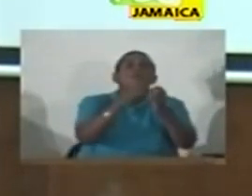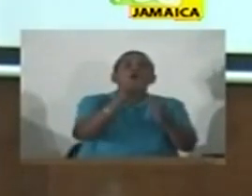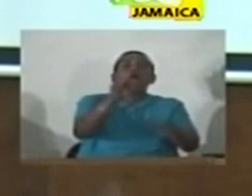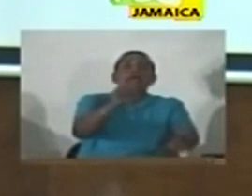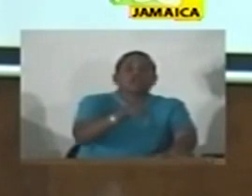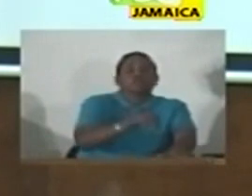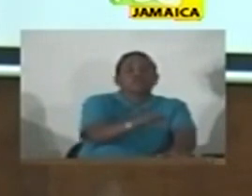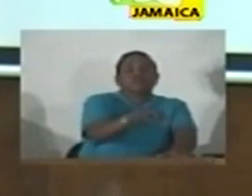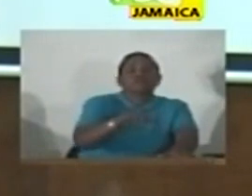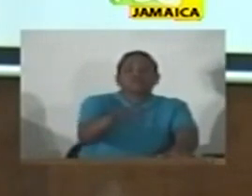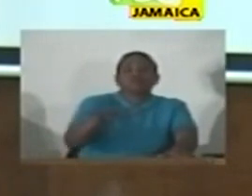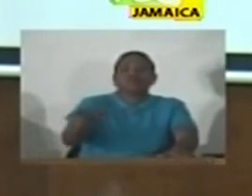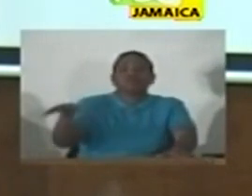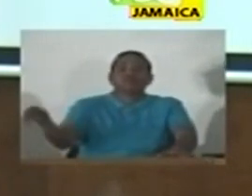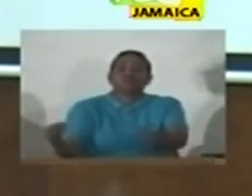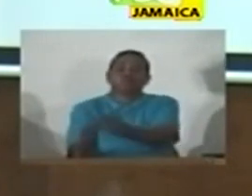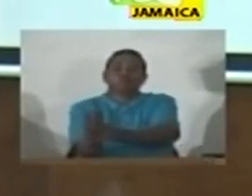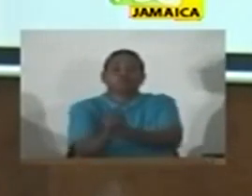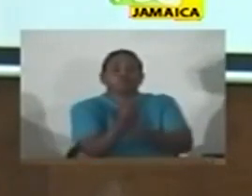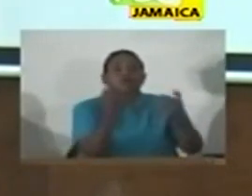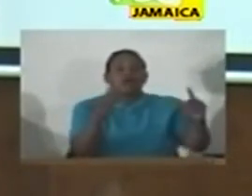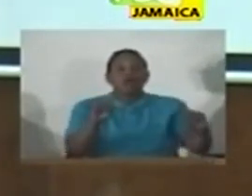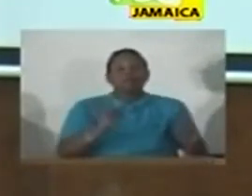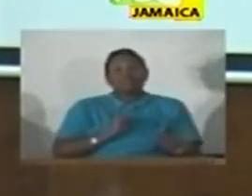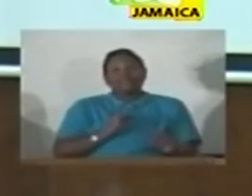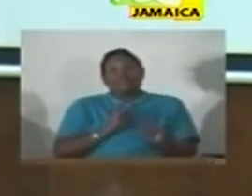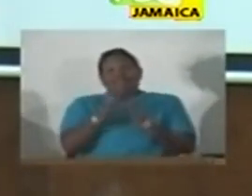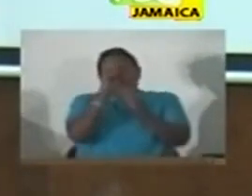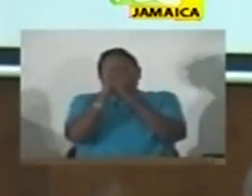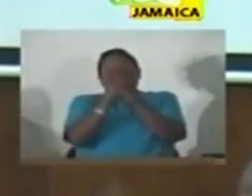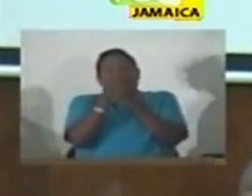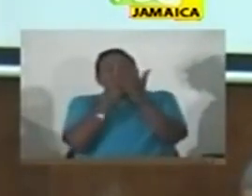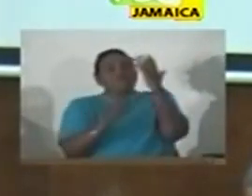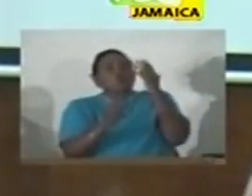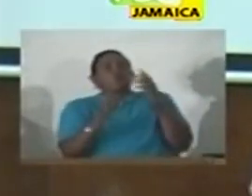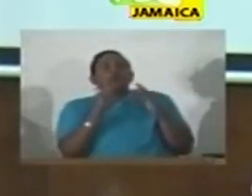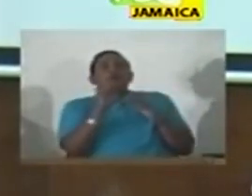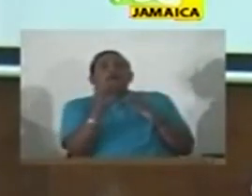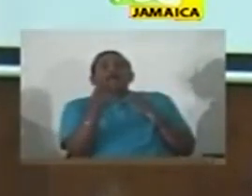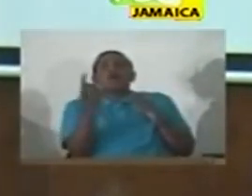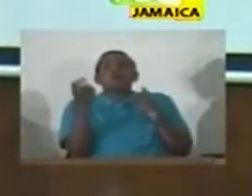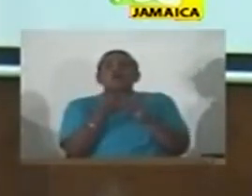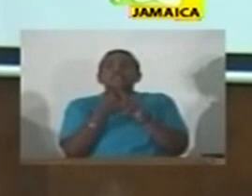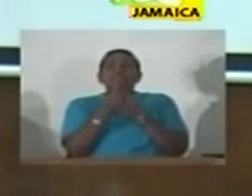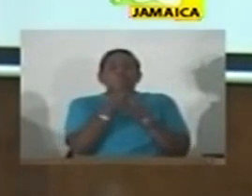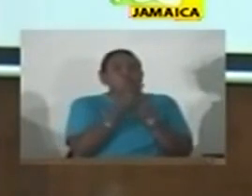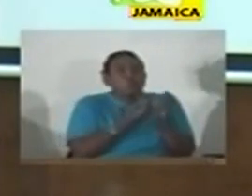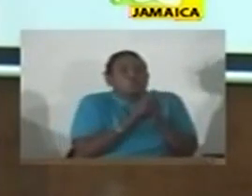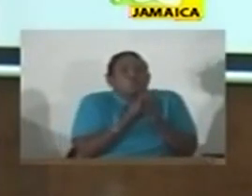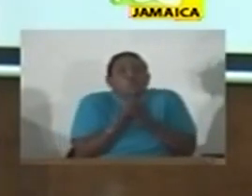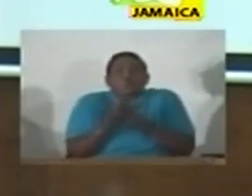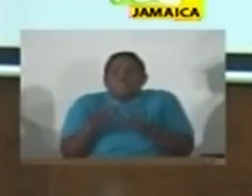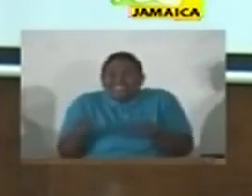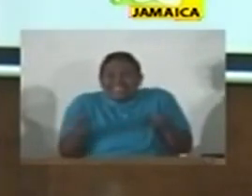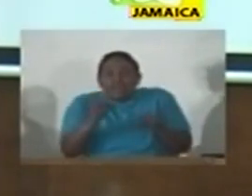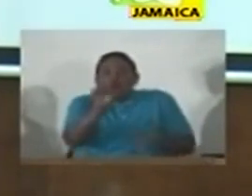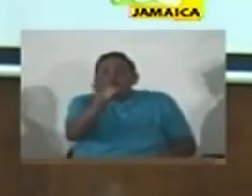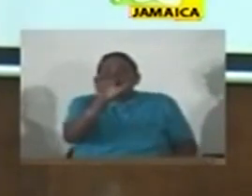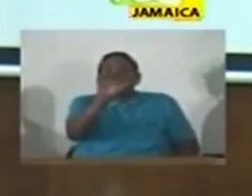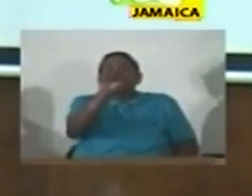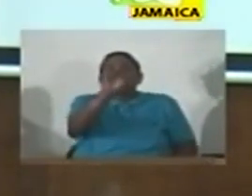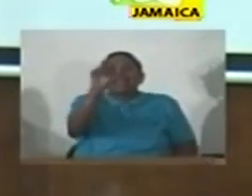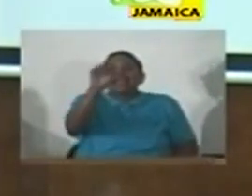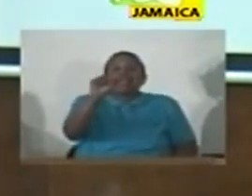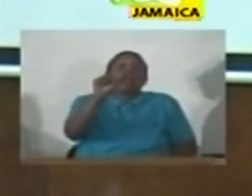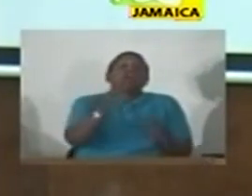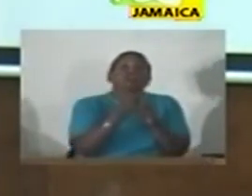land. I am of the view that anyone who cultivates 100